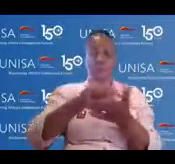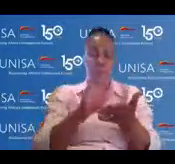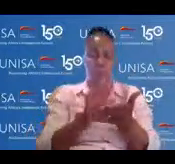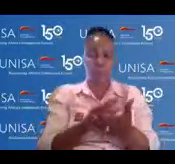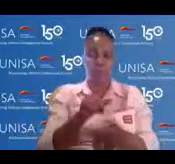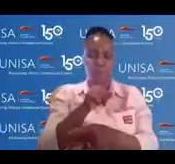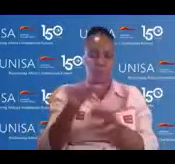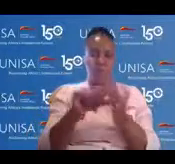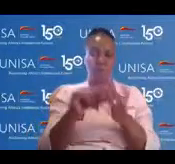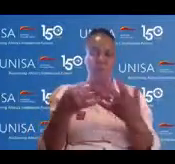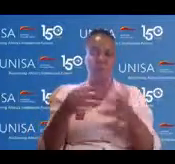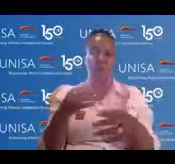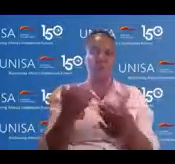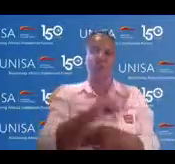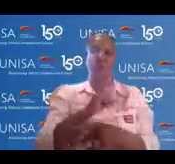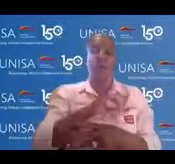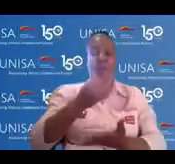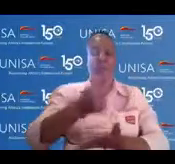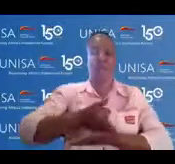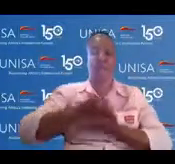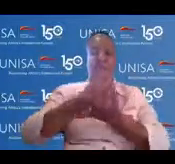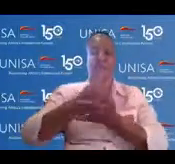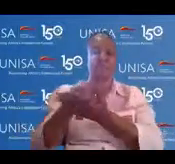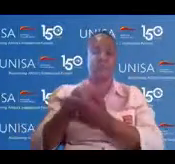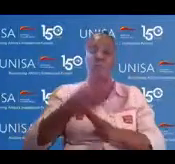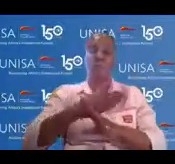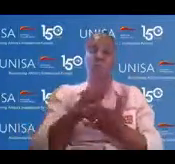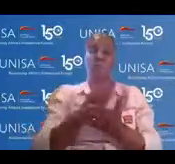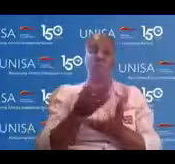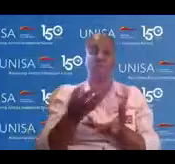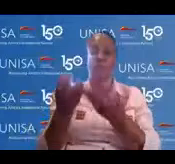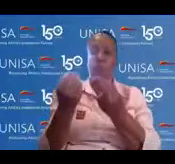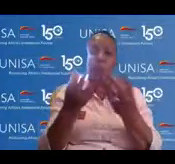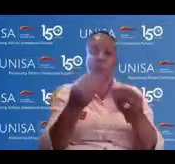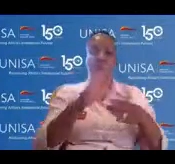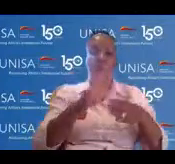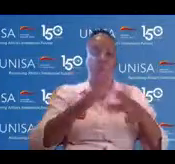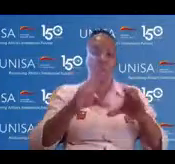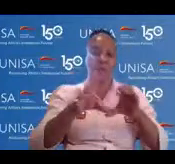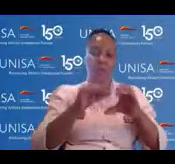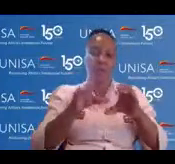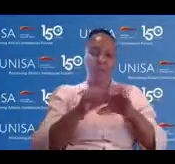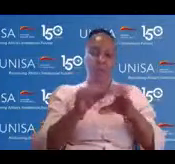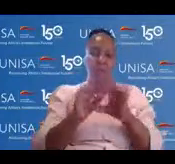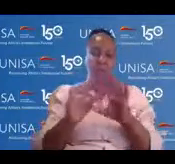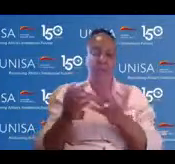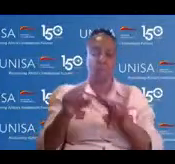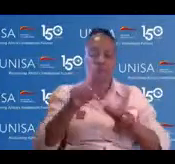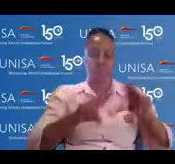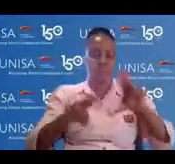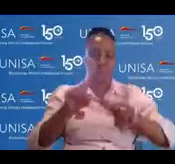also assists in ensuring that you receive reasonable accommodation in terms of proctoring.